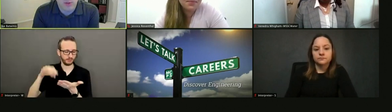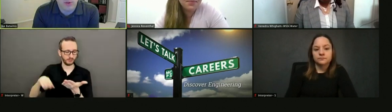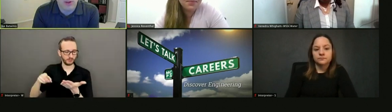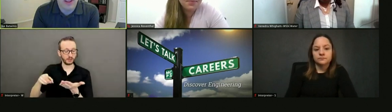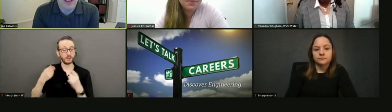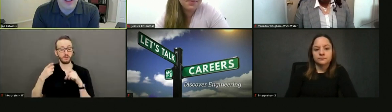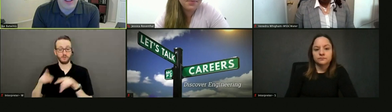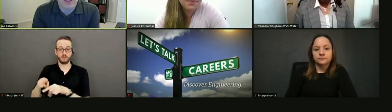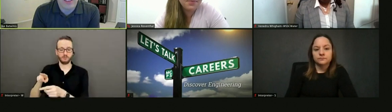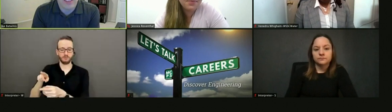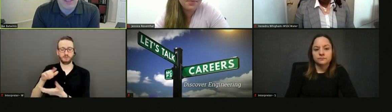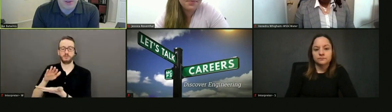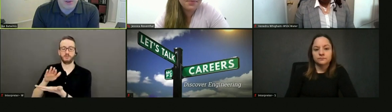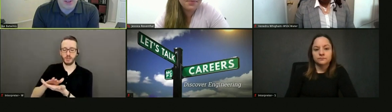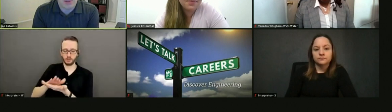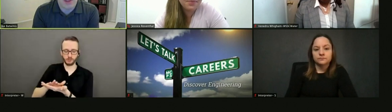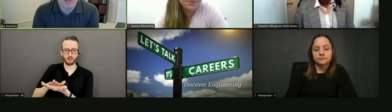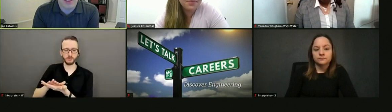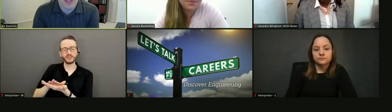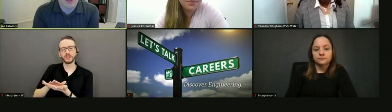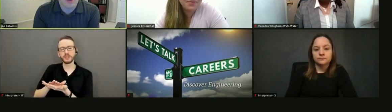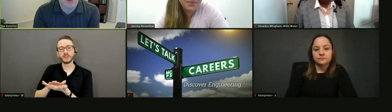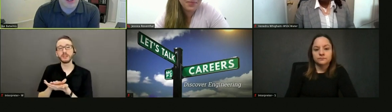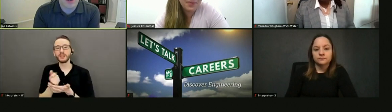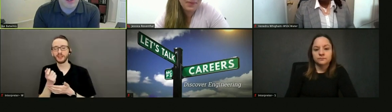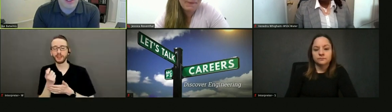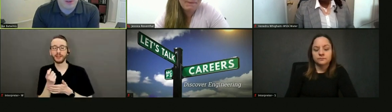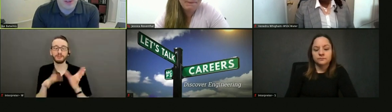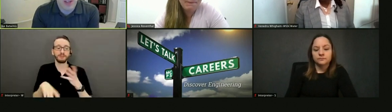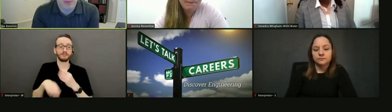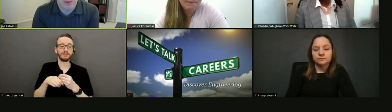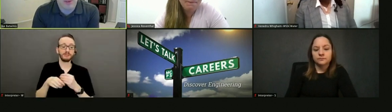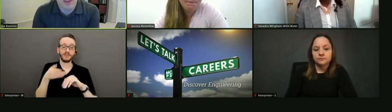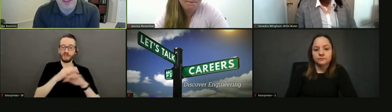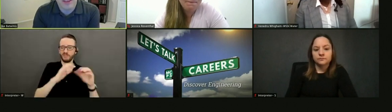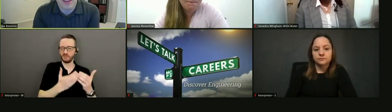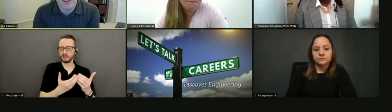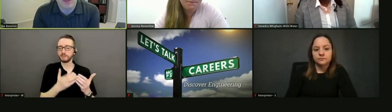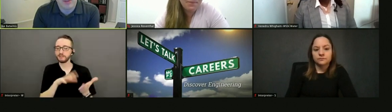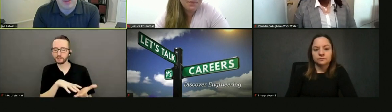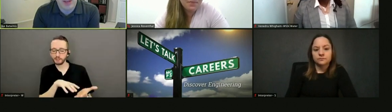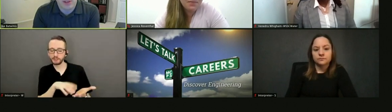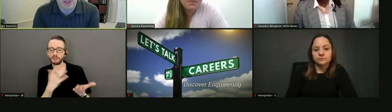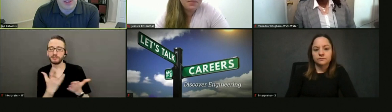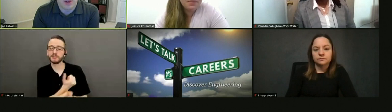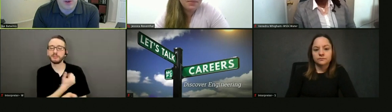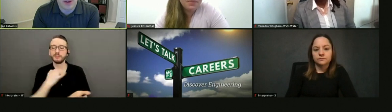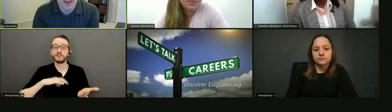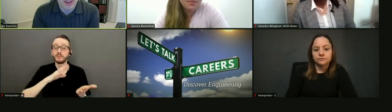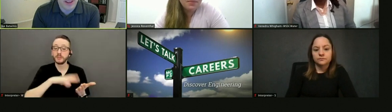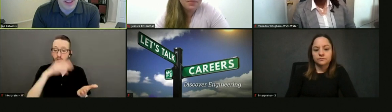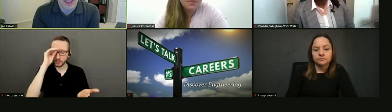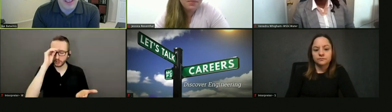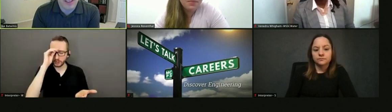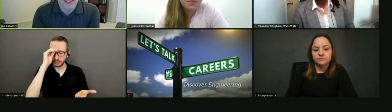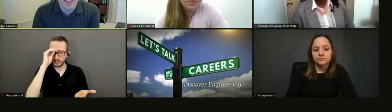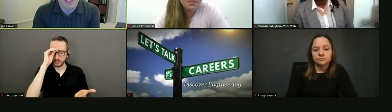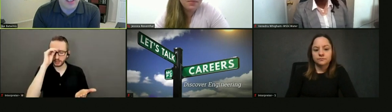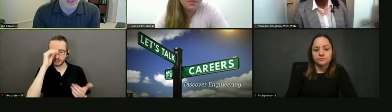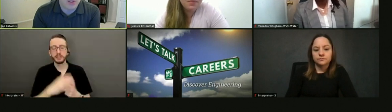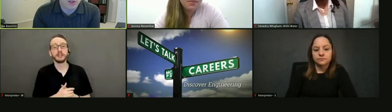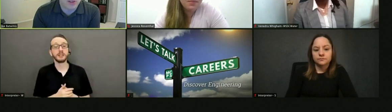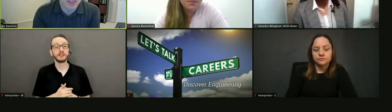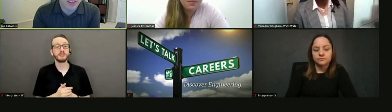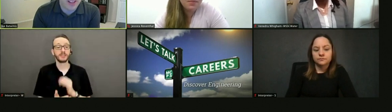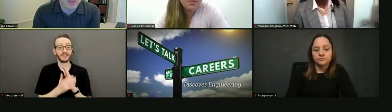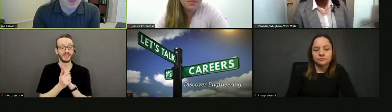they're in school, to give you a little bit of extracurricular learning opportunity to actually go and take the